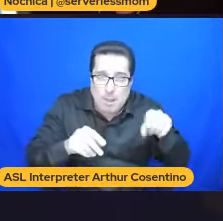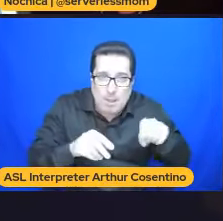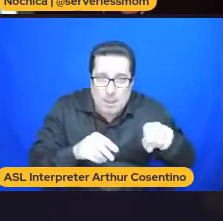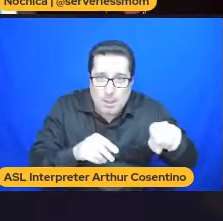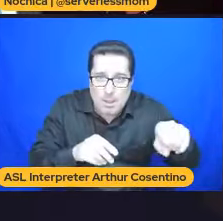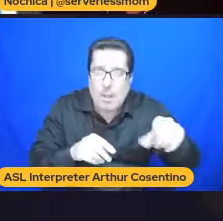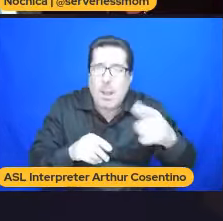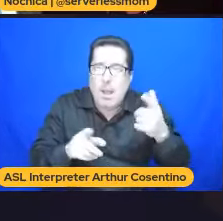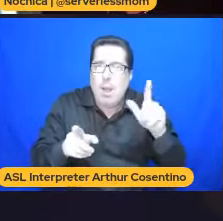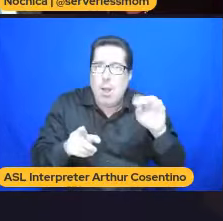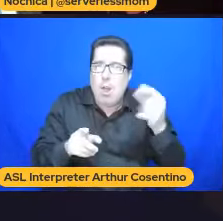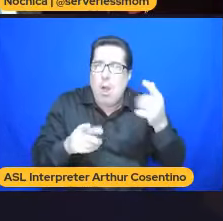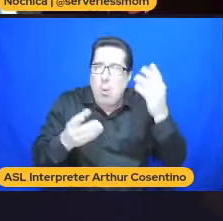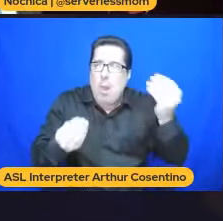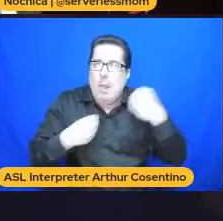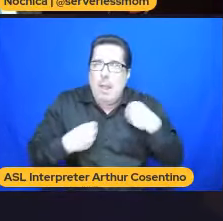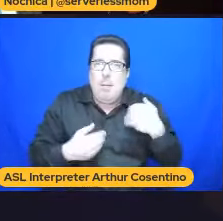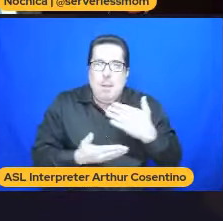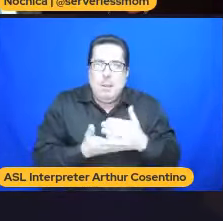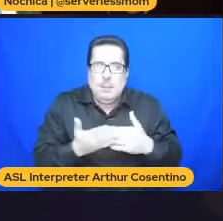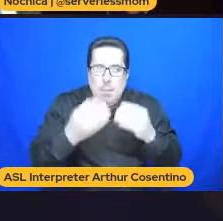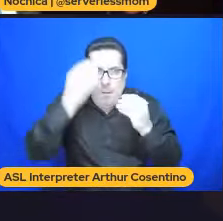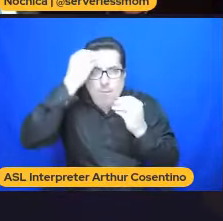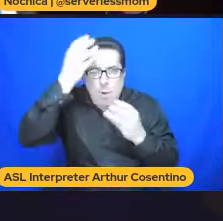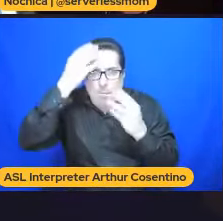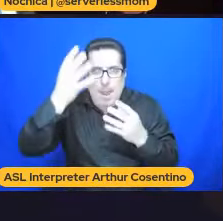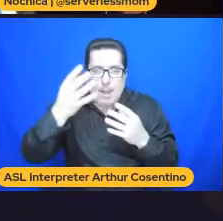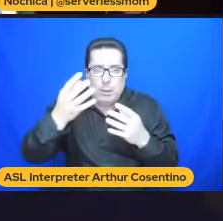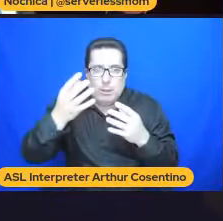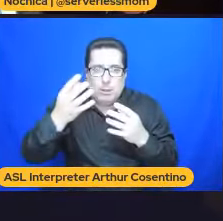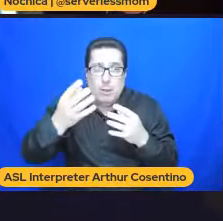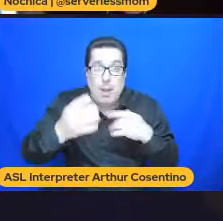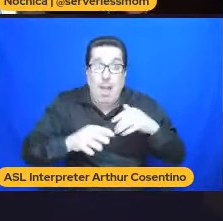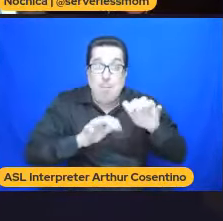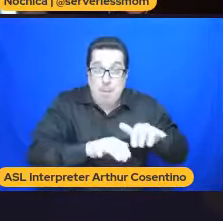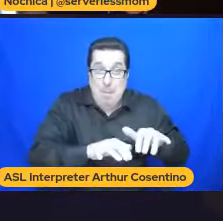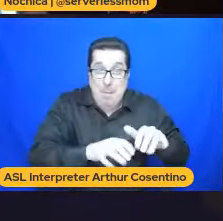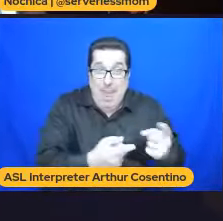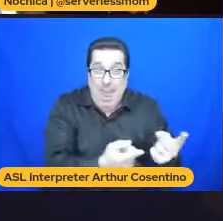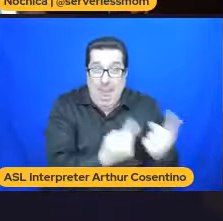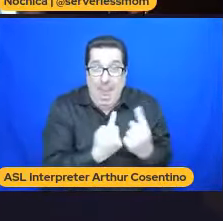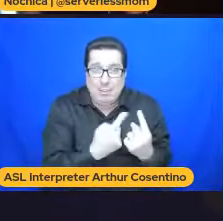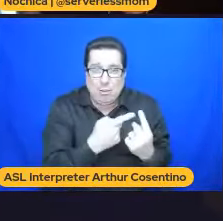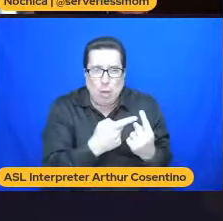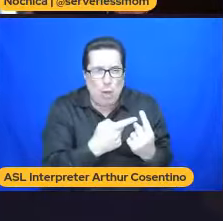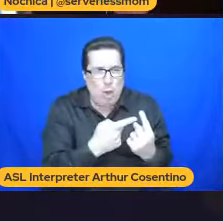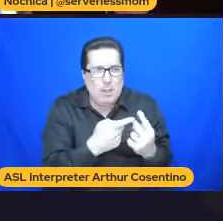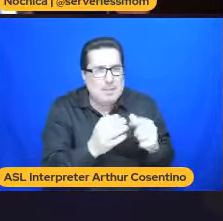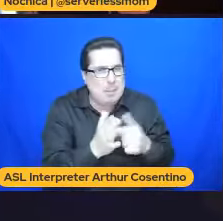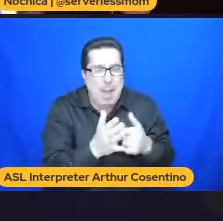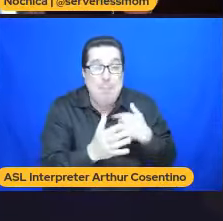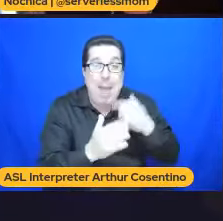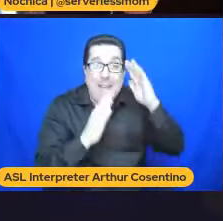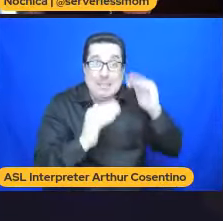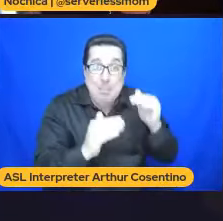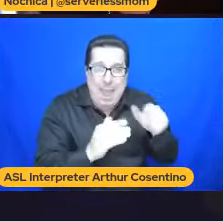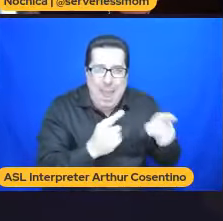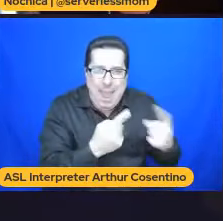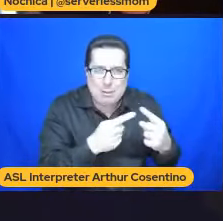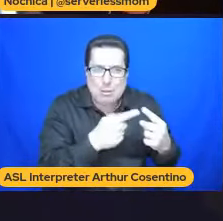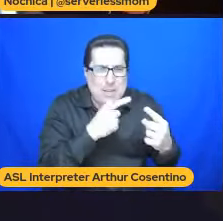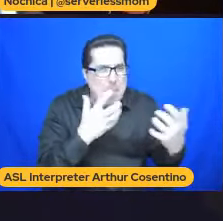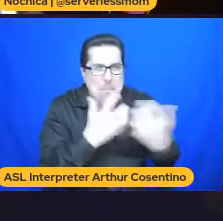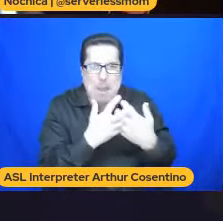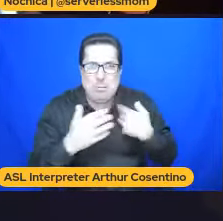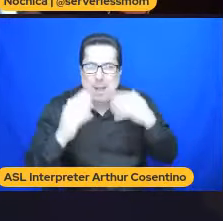back some information, but it is not the information that we were expecting. So in this case, this is a